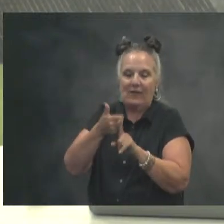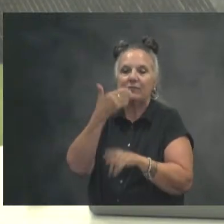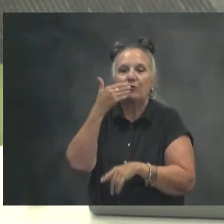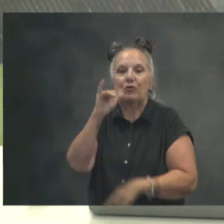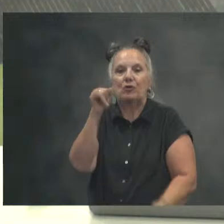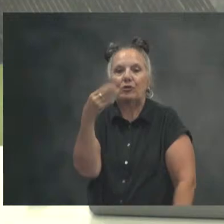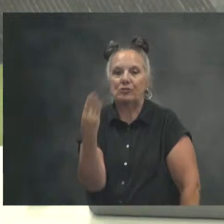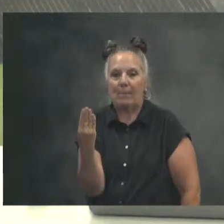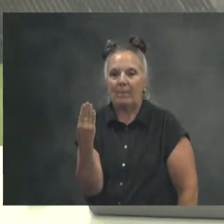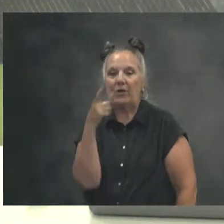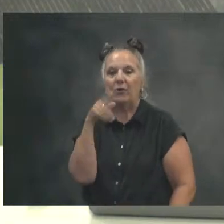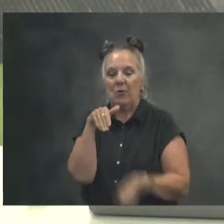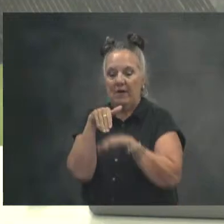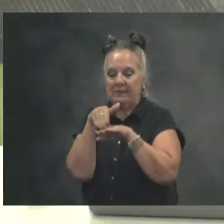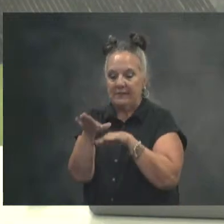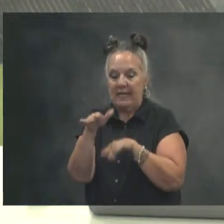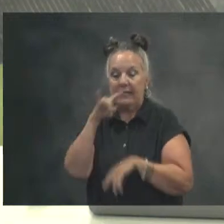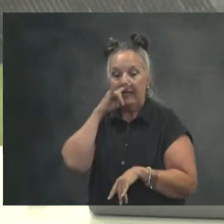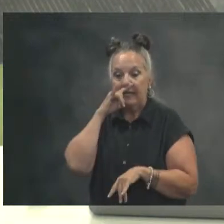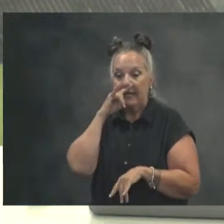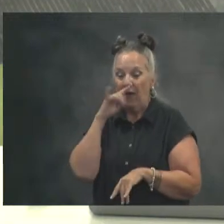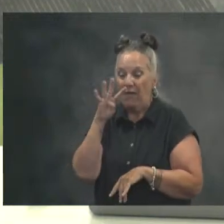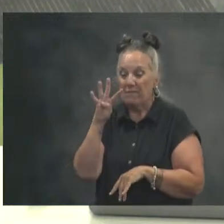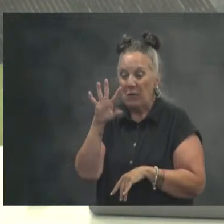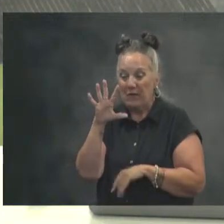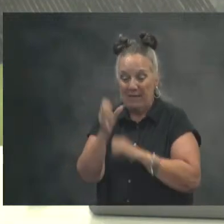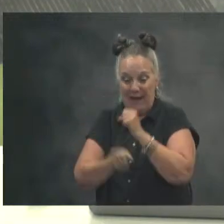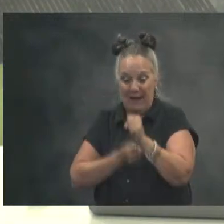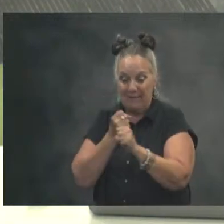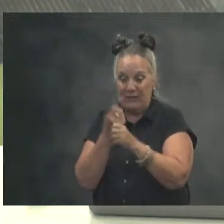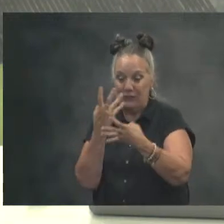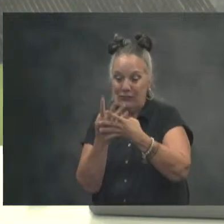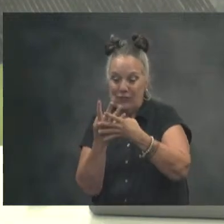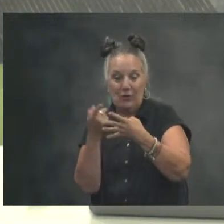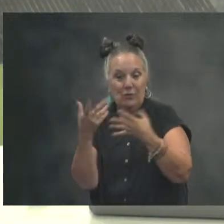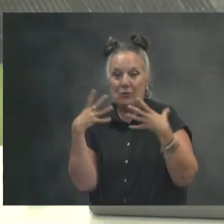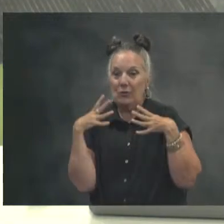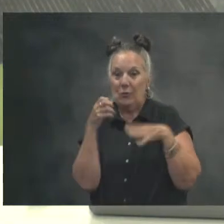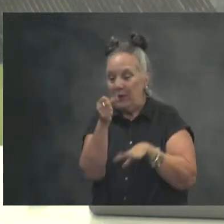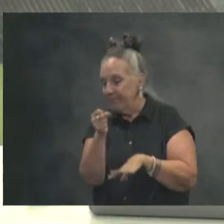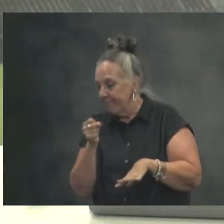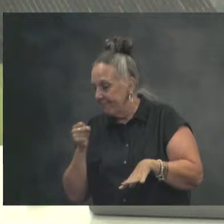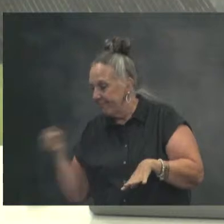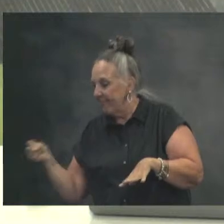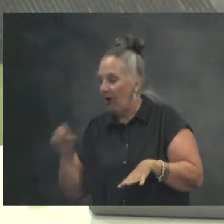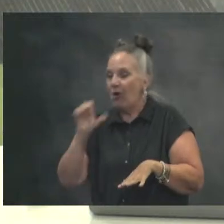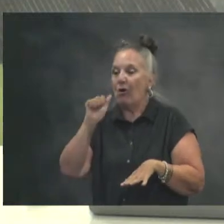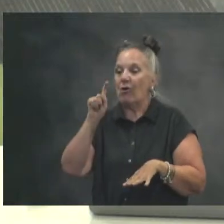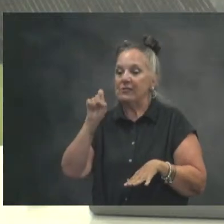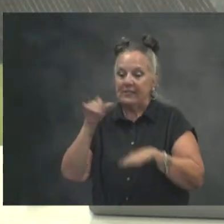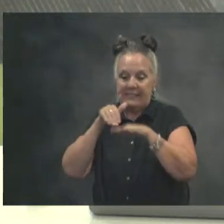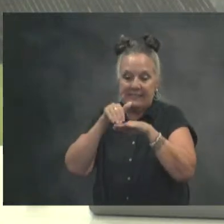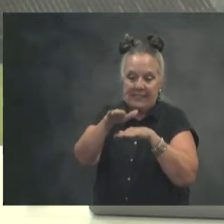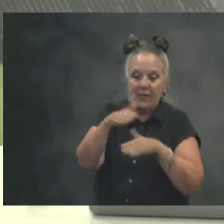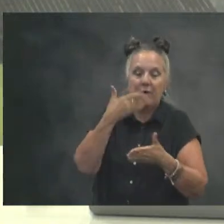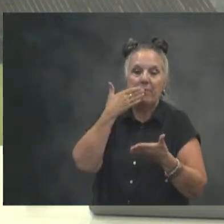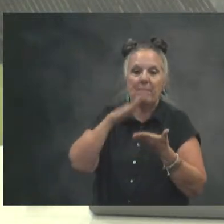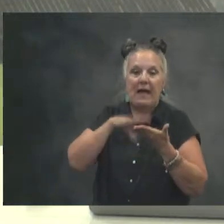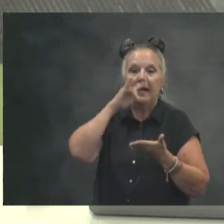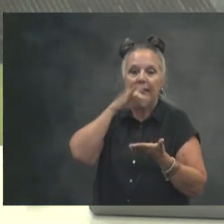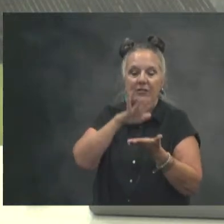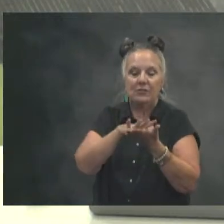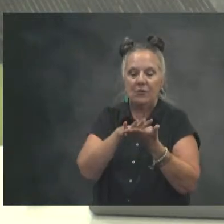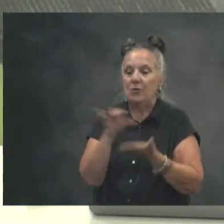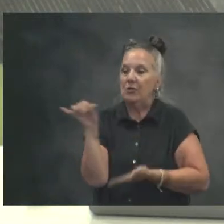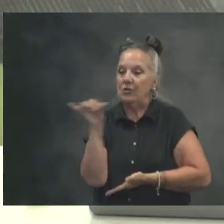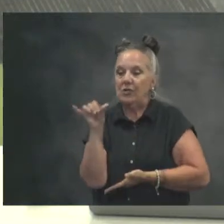job. You are sending a kid to possibly 45 years in jail because you didn't want to put him in with autistic children. You wanted to send him to the bad kid school, just